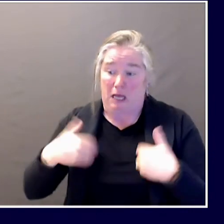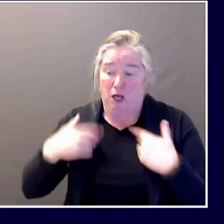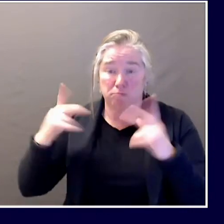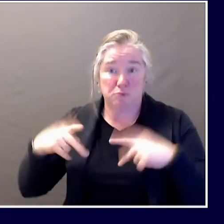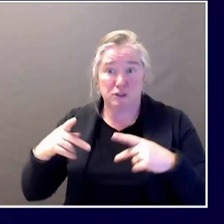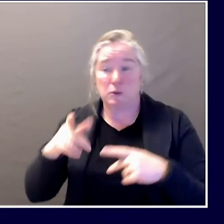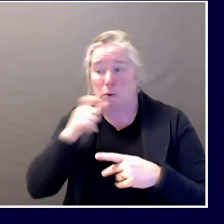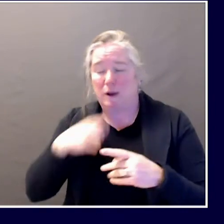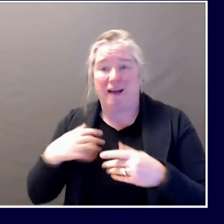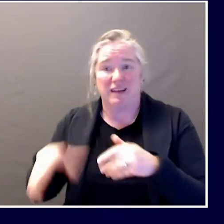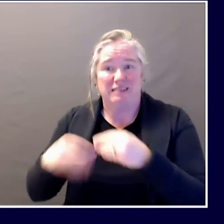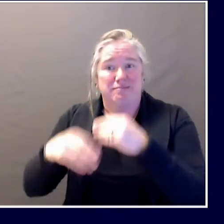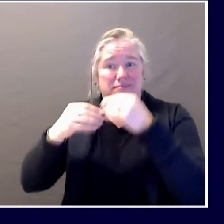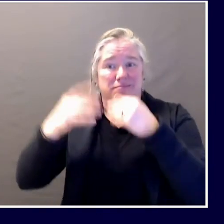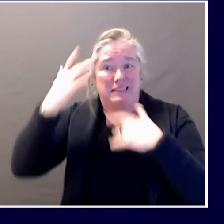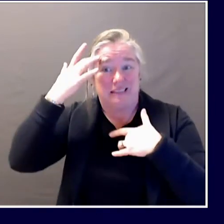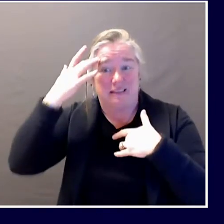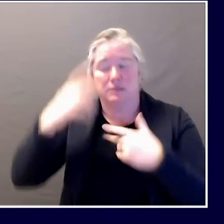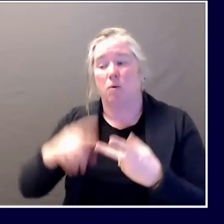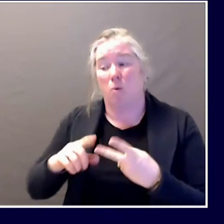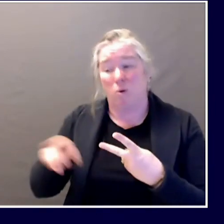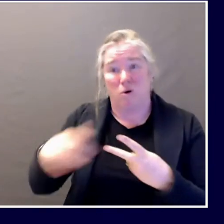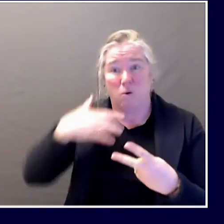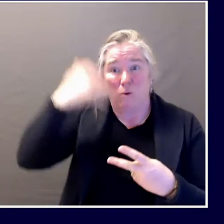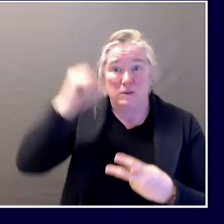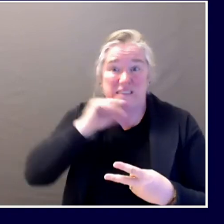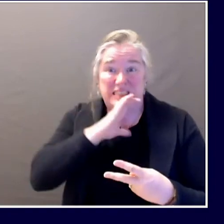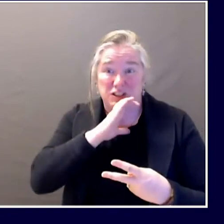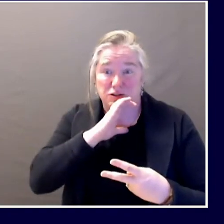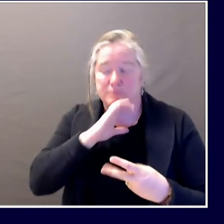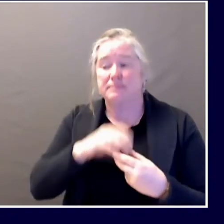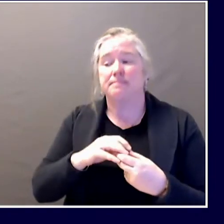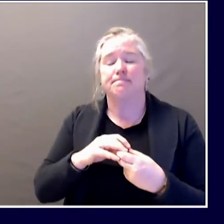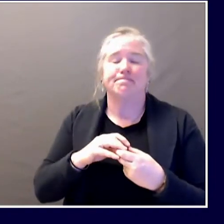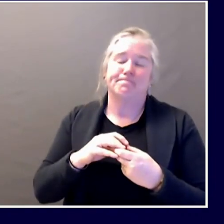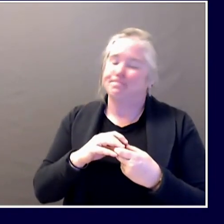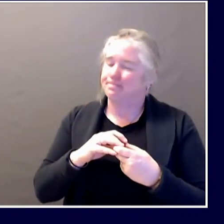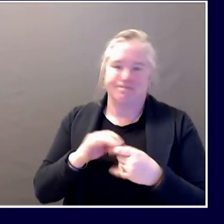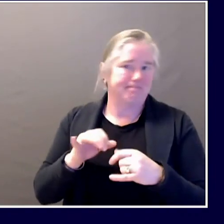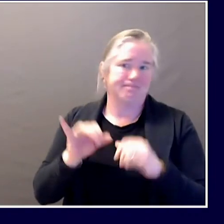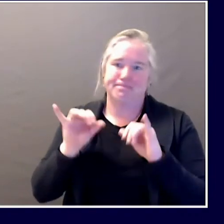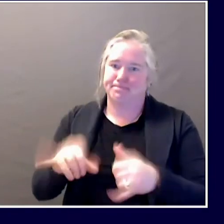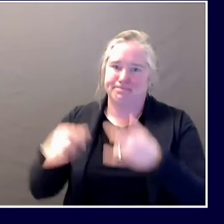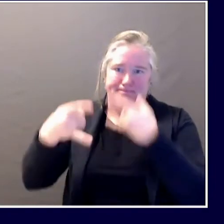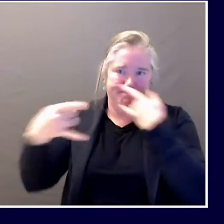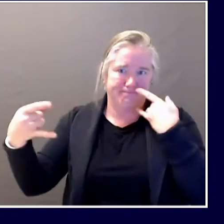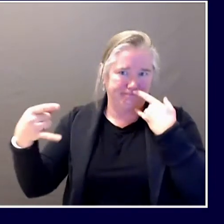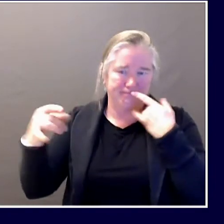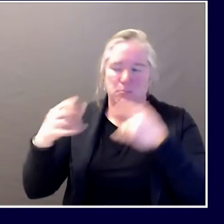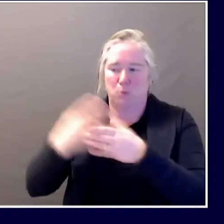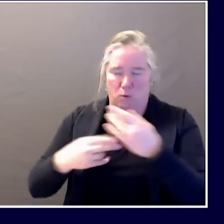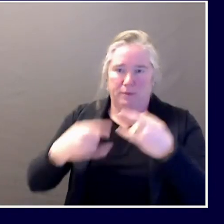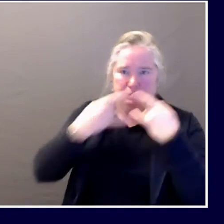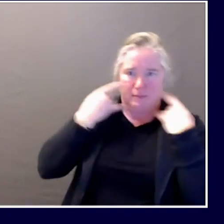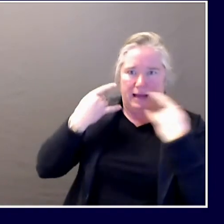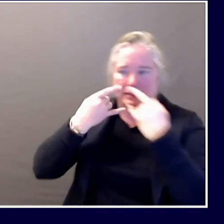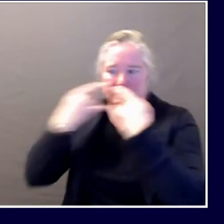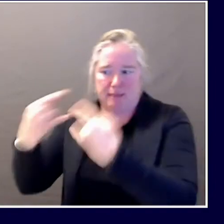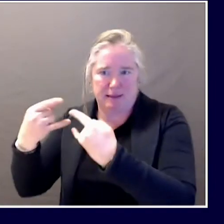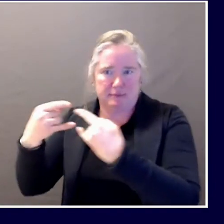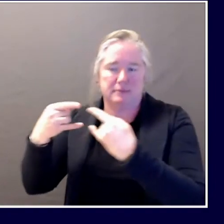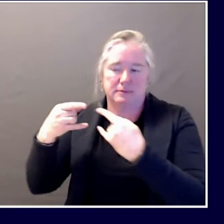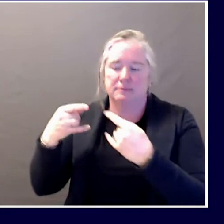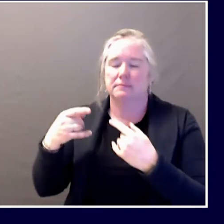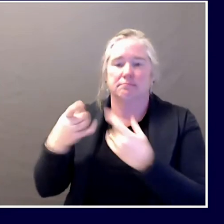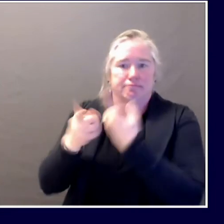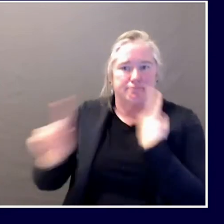the best advice right now is to continue with the traditional guidance, to wear masks, to practice physical